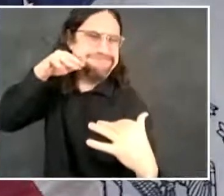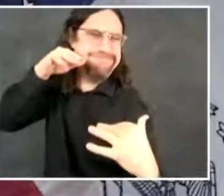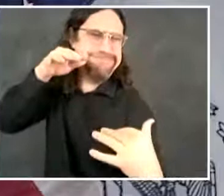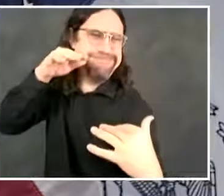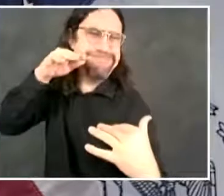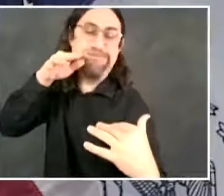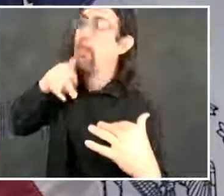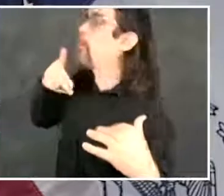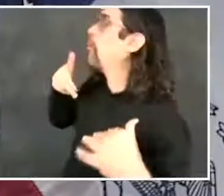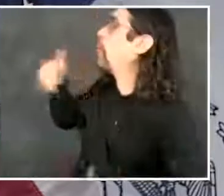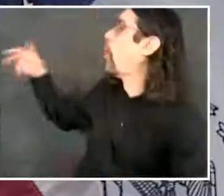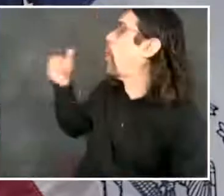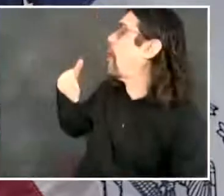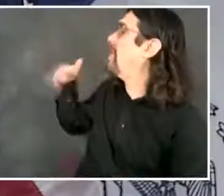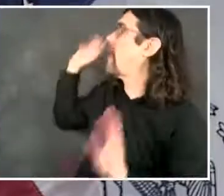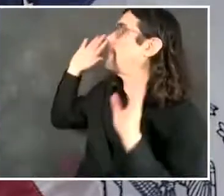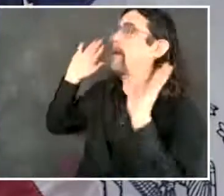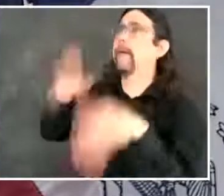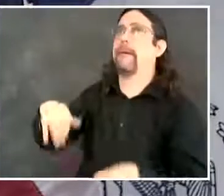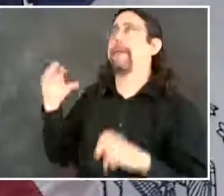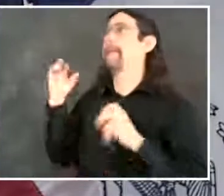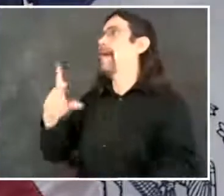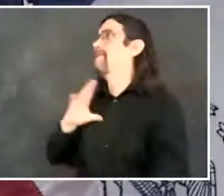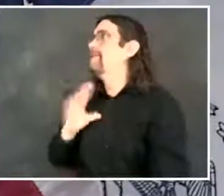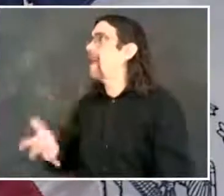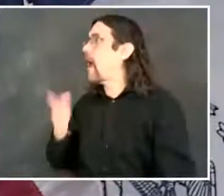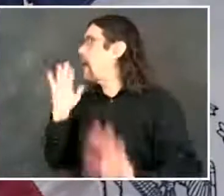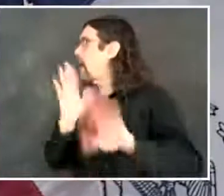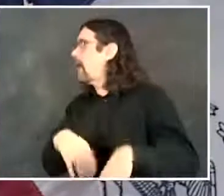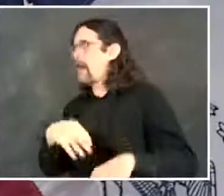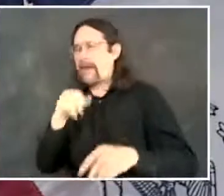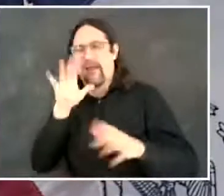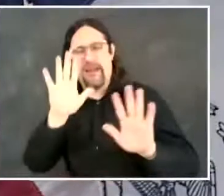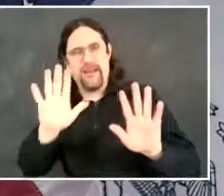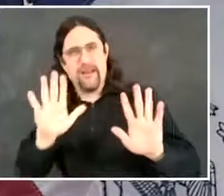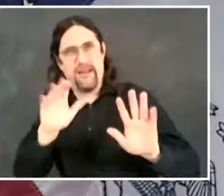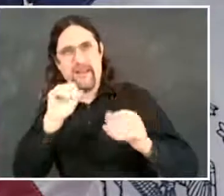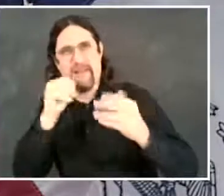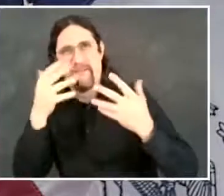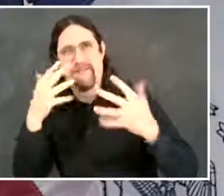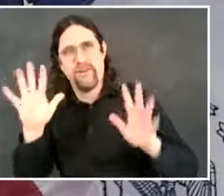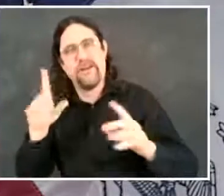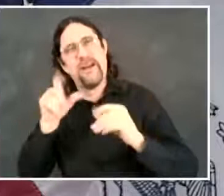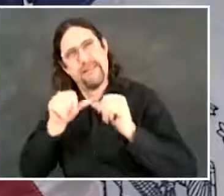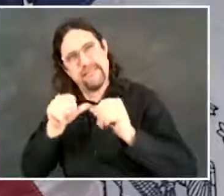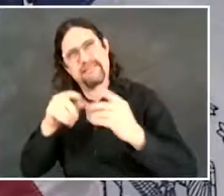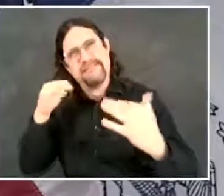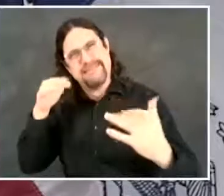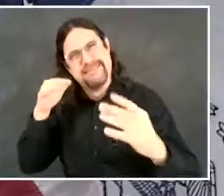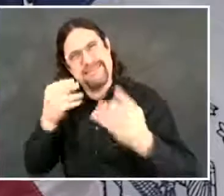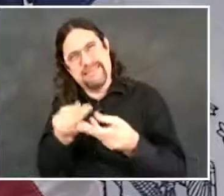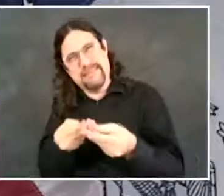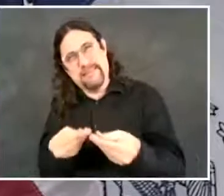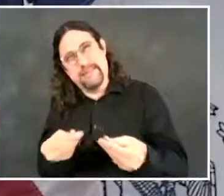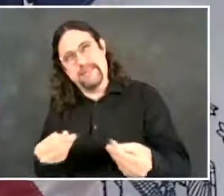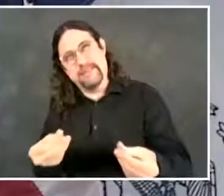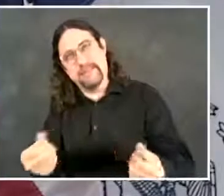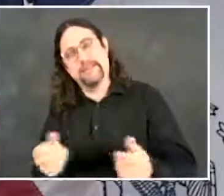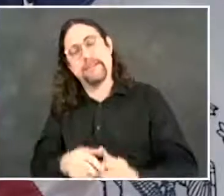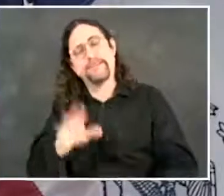cautionary tale too, and a lot of information that helps us understand why we can't take our foot off the gas just